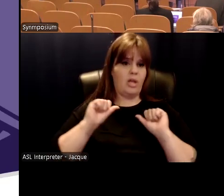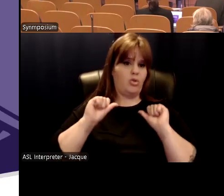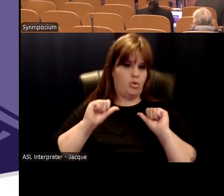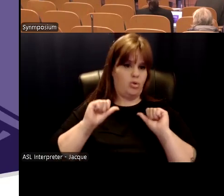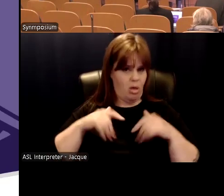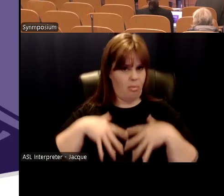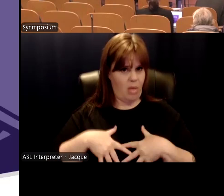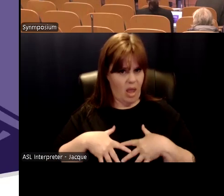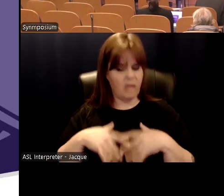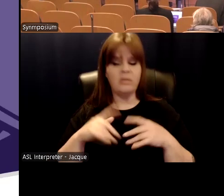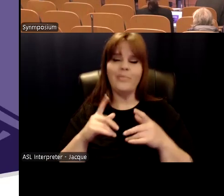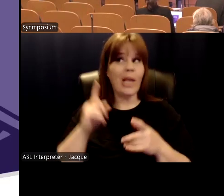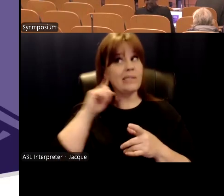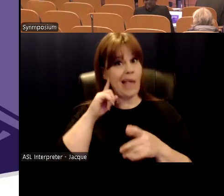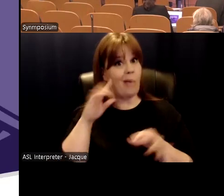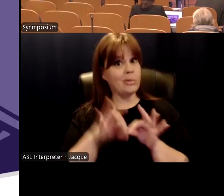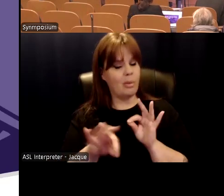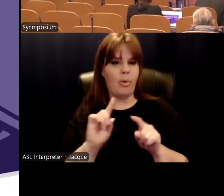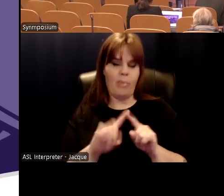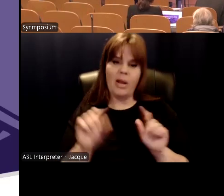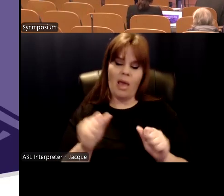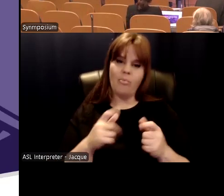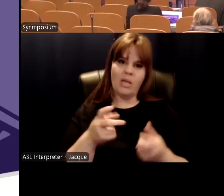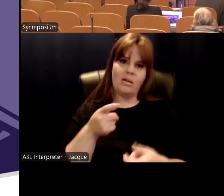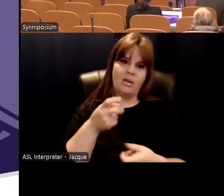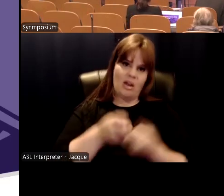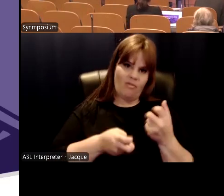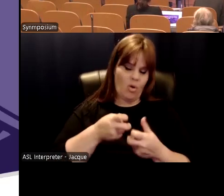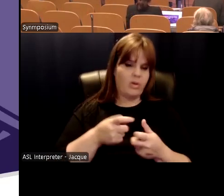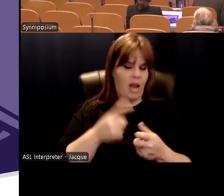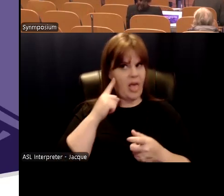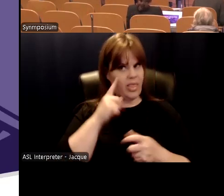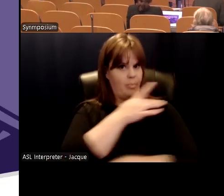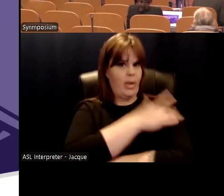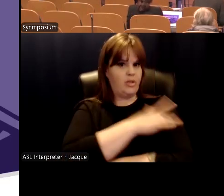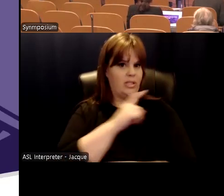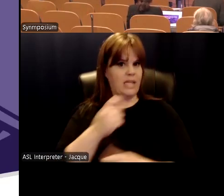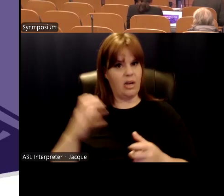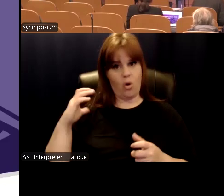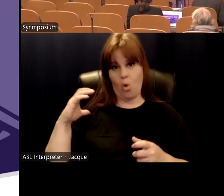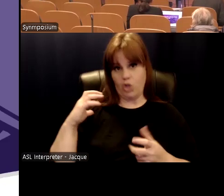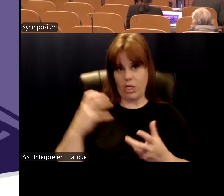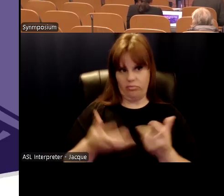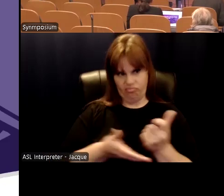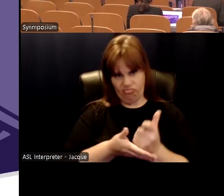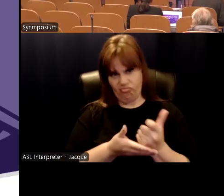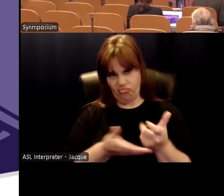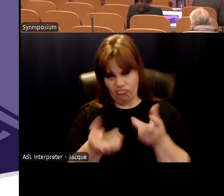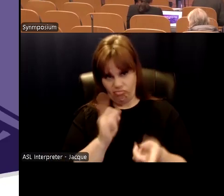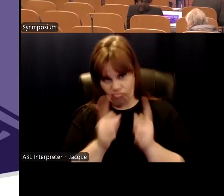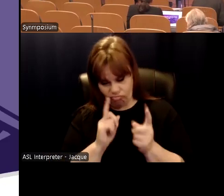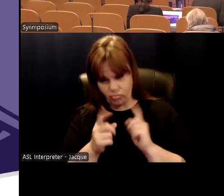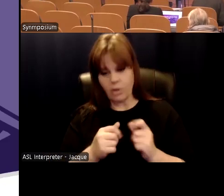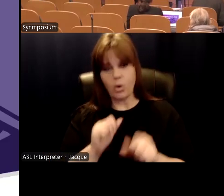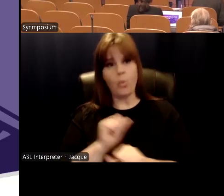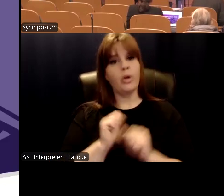sounds simple, but it's actually can be difficult, and I think patients need coaching on this. And so working with a health